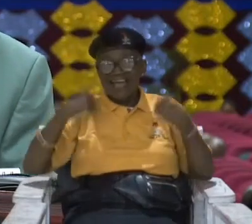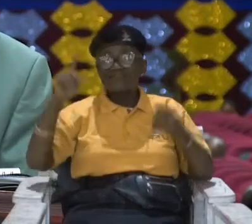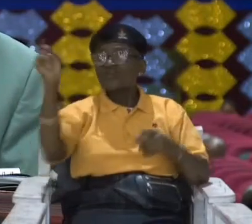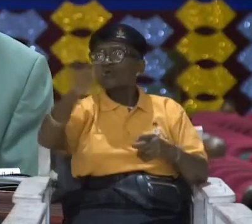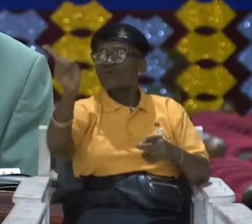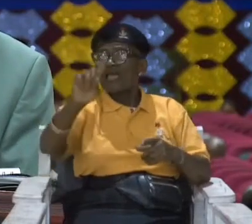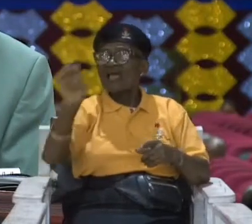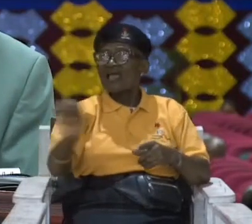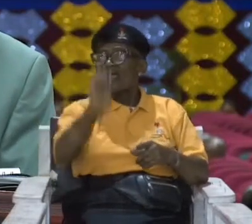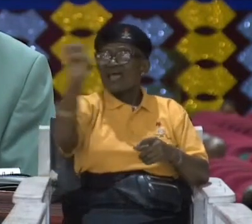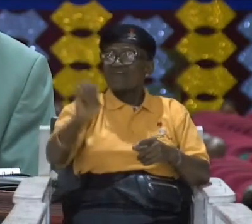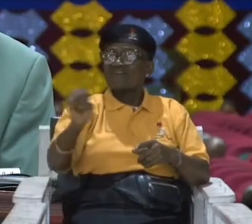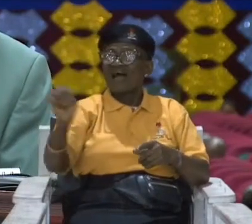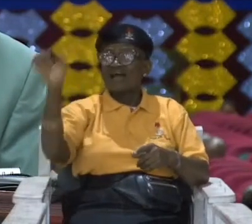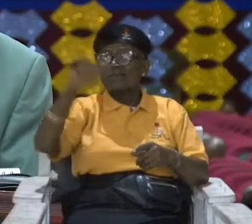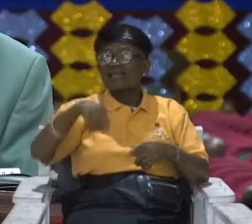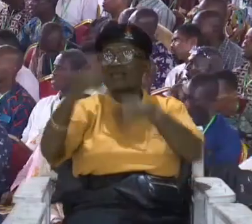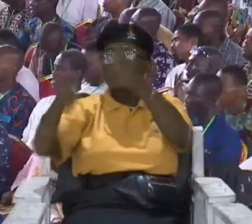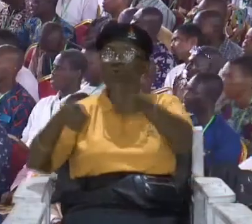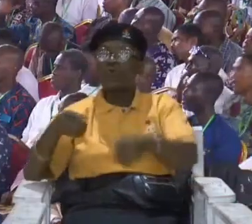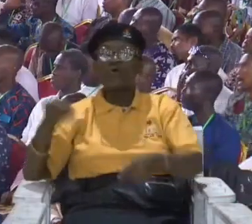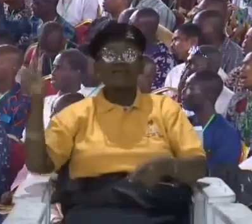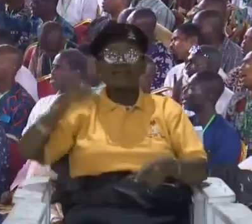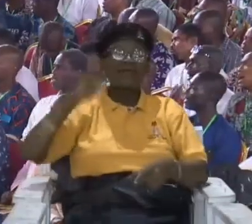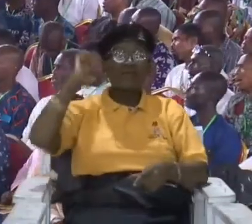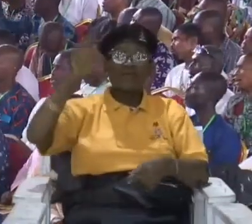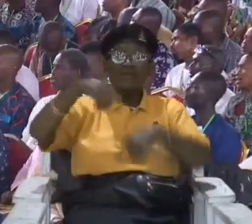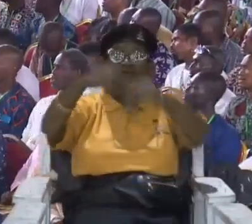they will go with that rod of fire